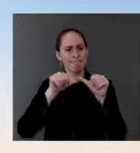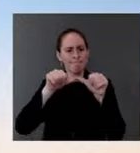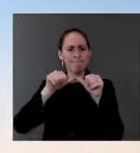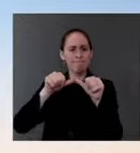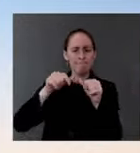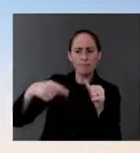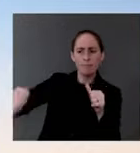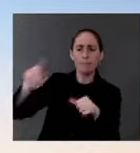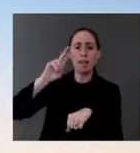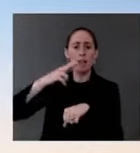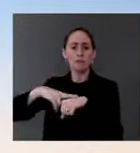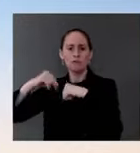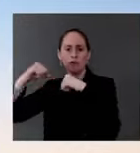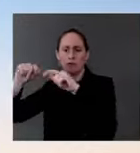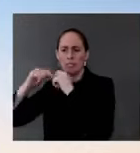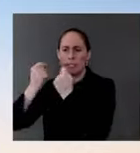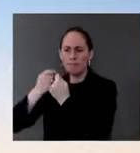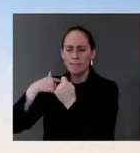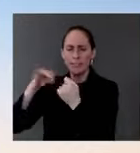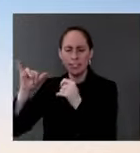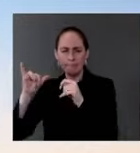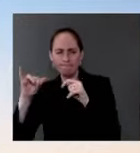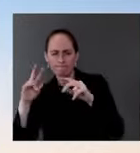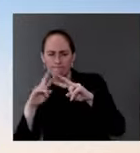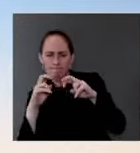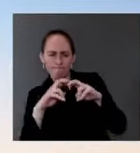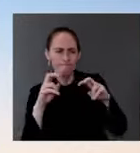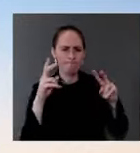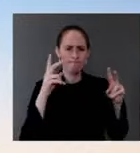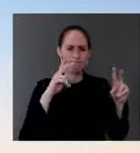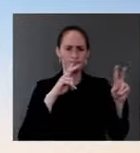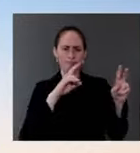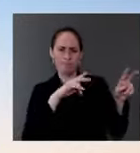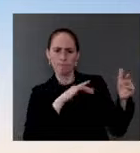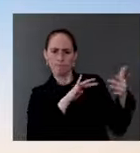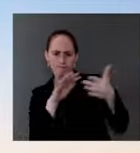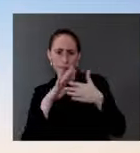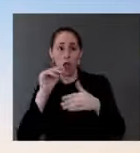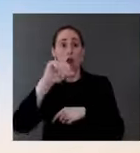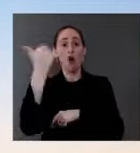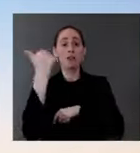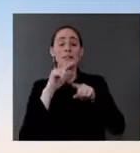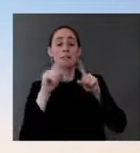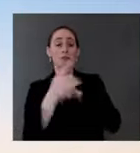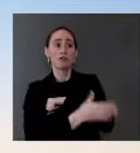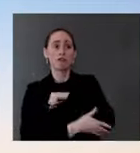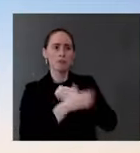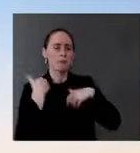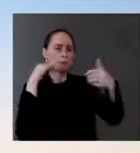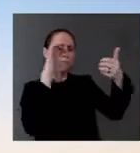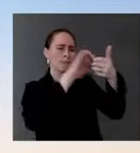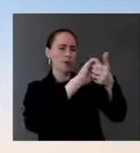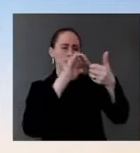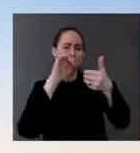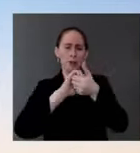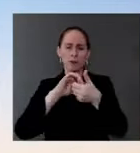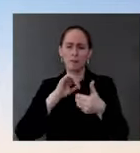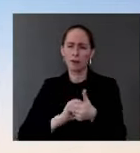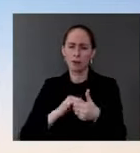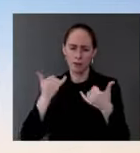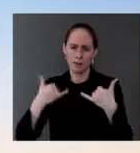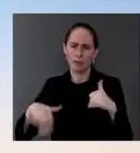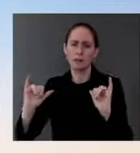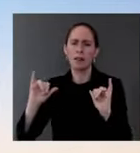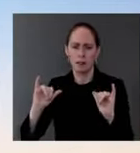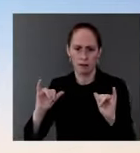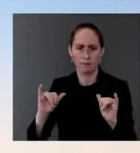the capabilities, working with partner countries in the region who share that concern, who do not want terrorism to have a birthplace